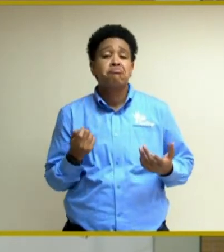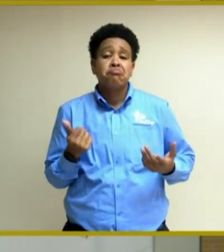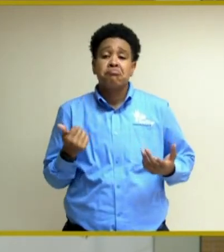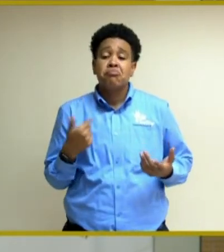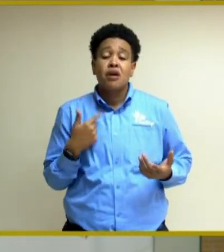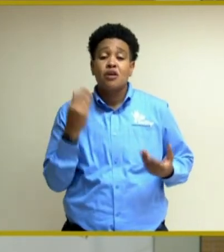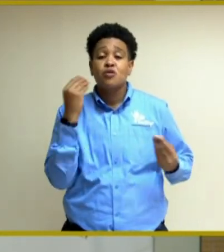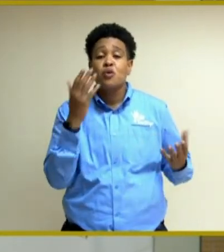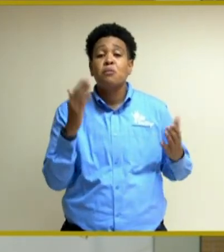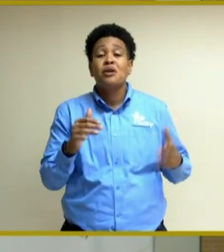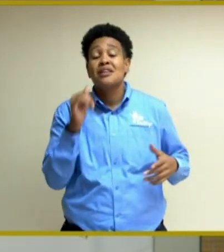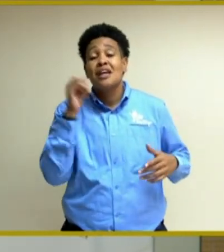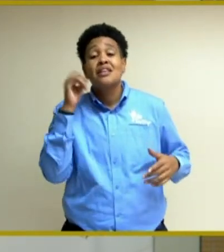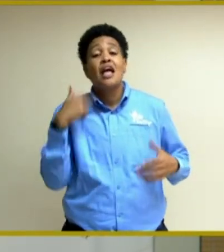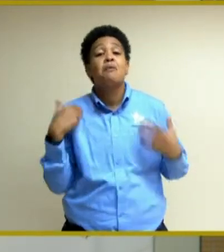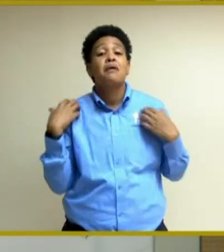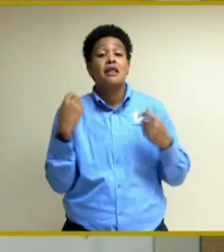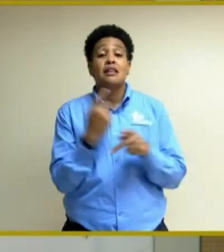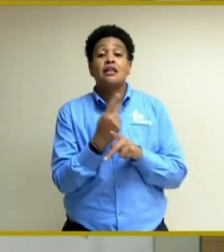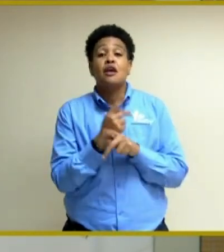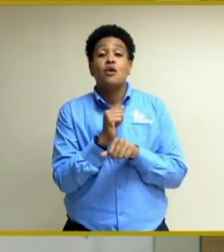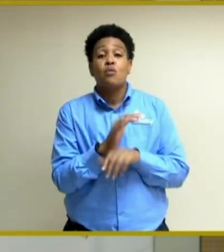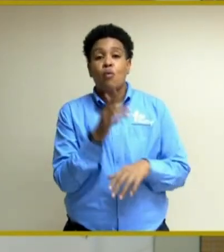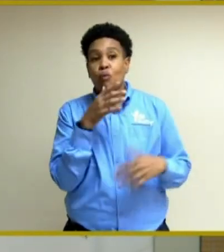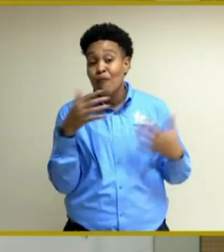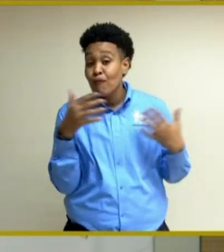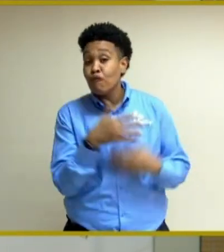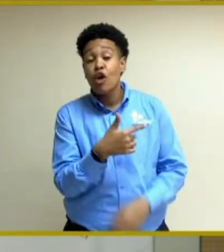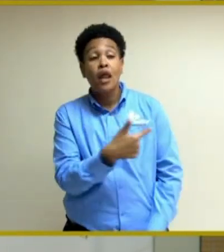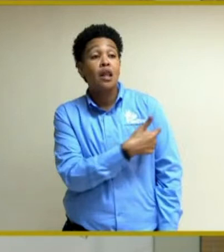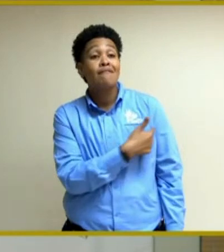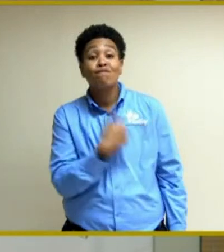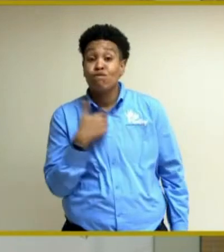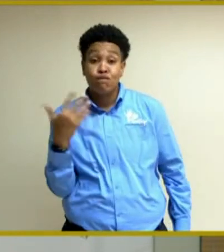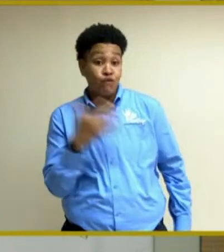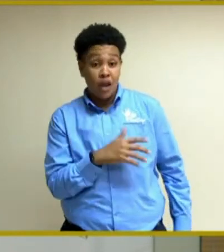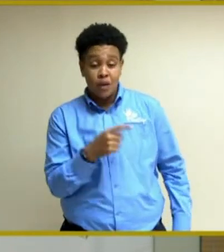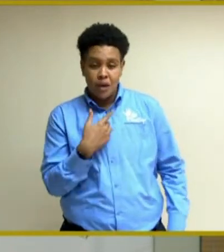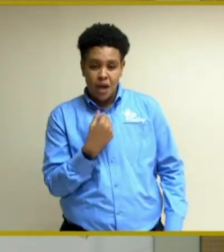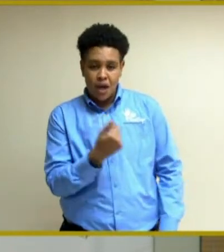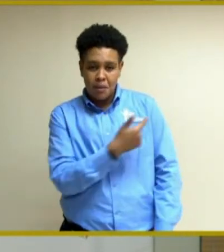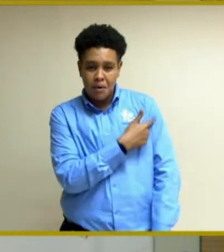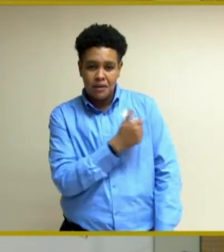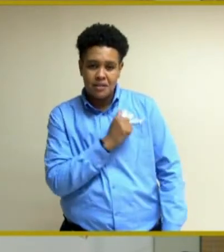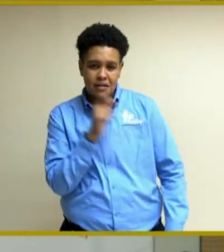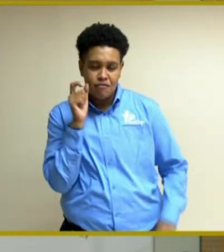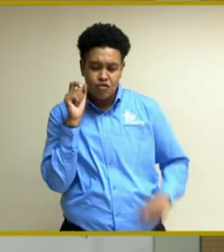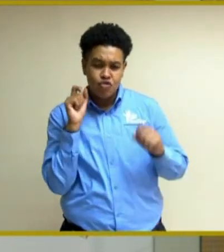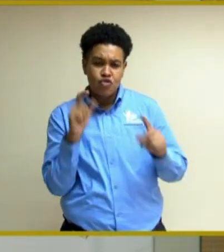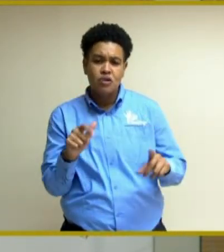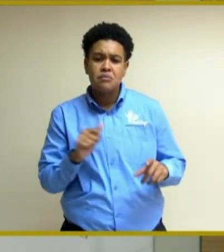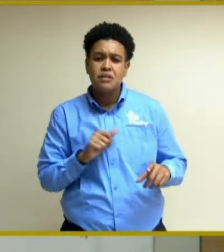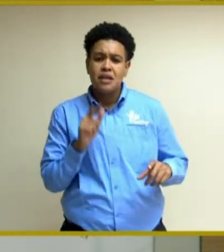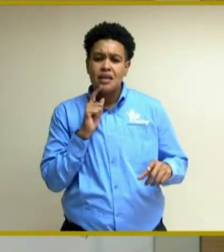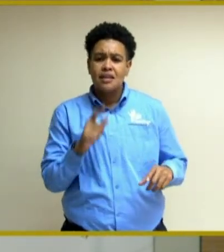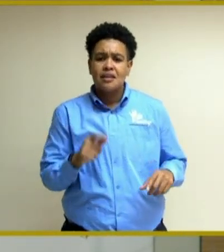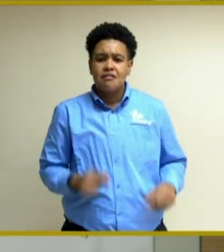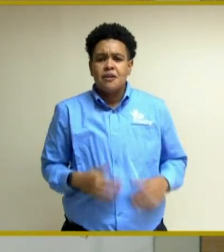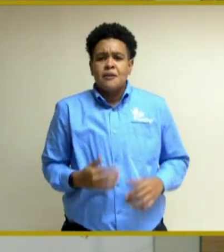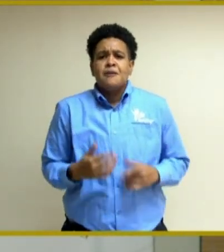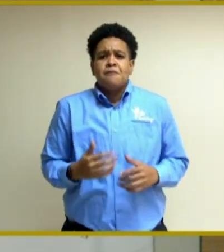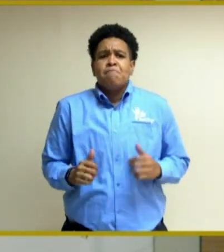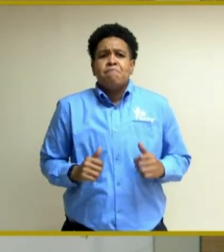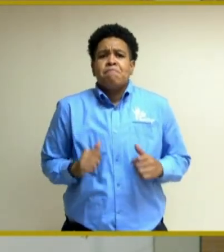the healthcare workers who is afraid of injections. And so when I got mine, I was really very surprised. I was mustering up